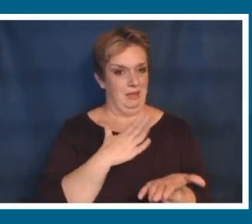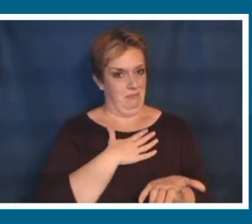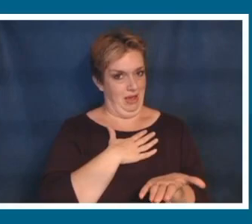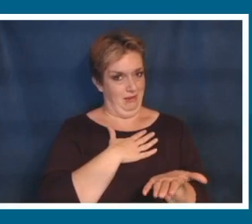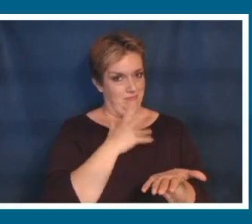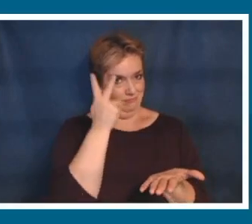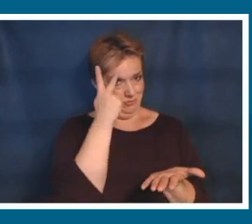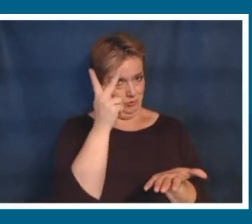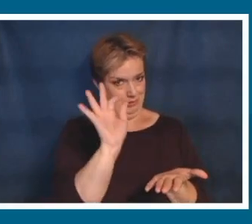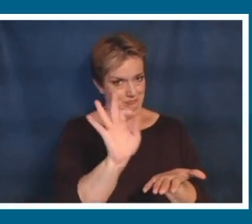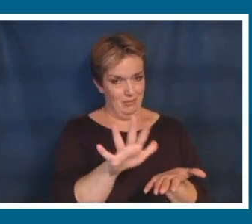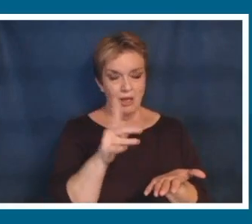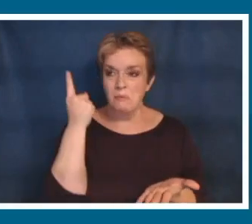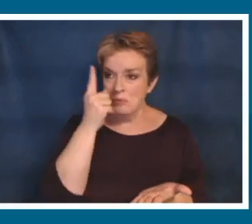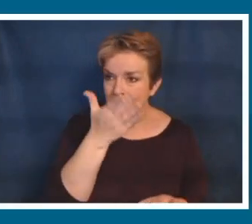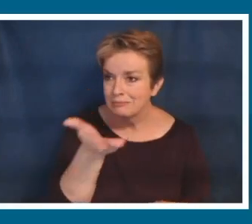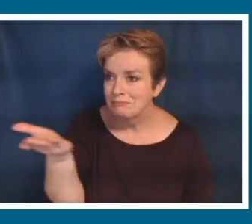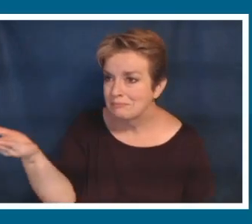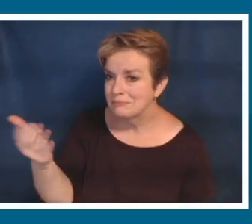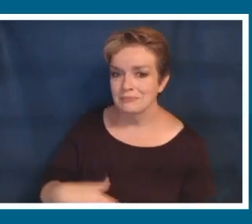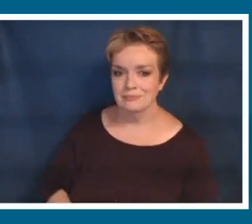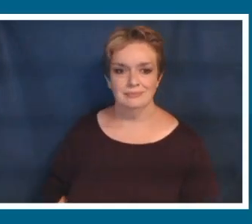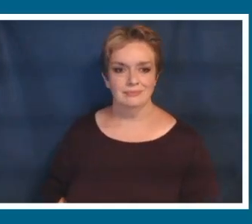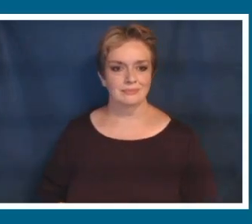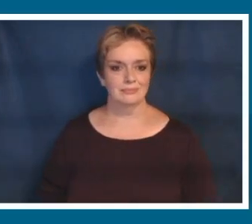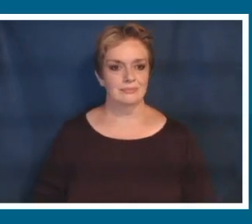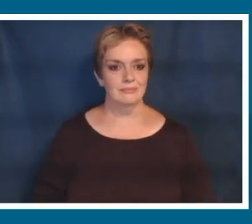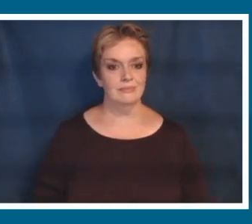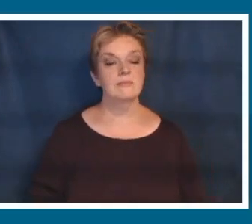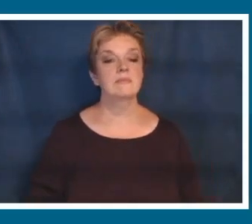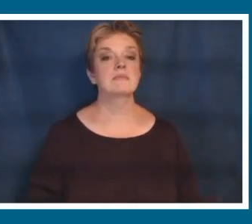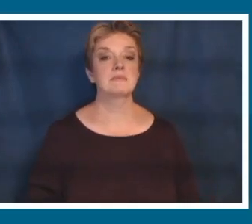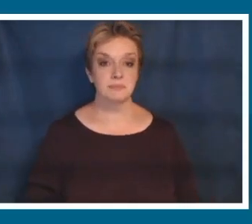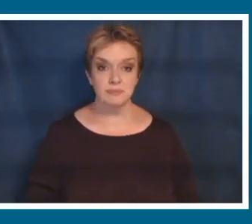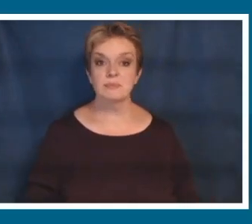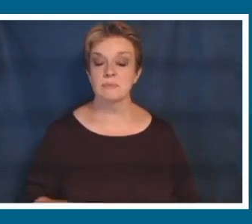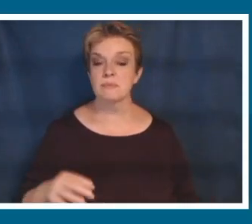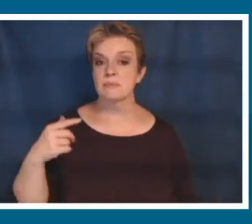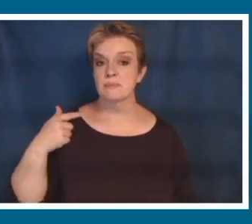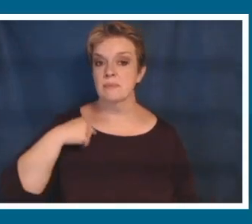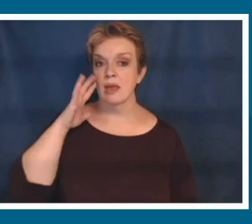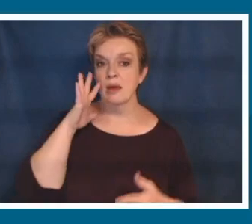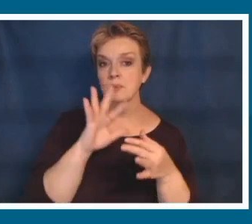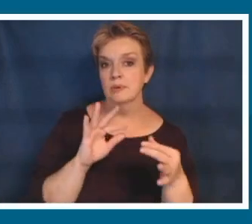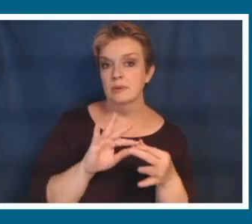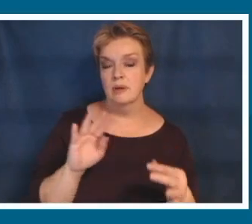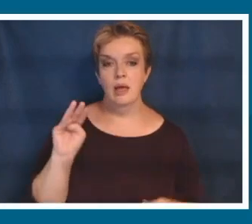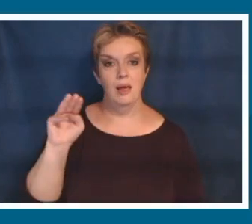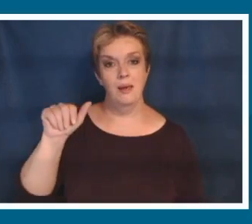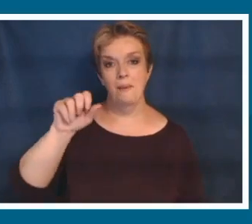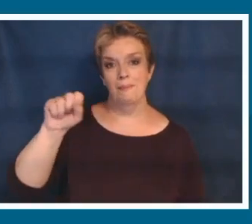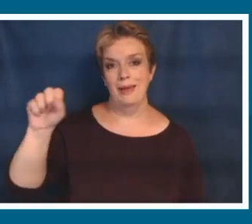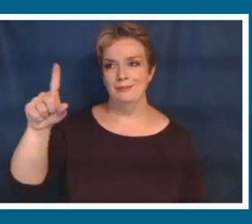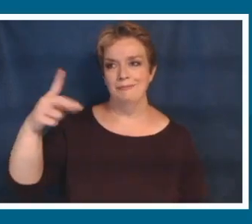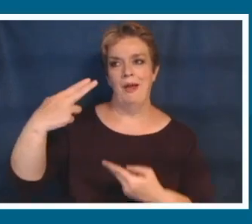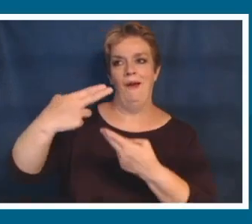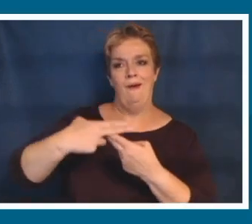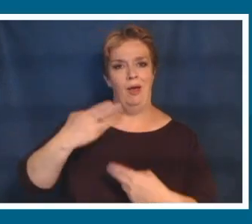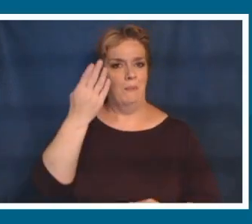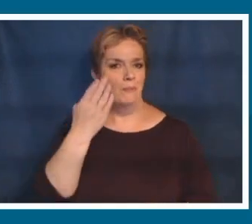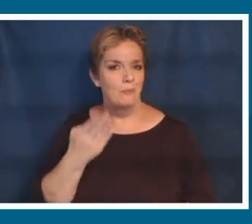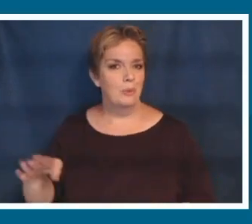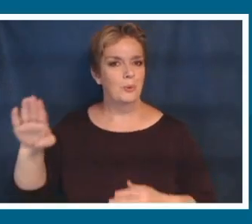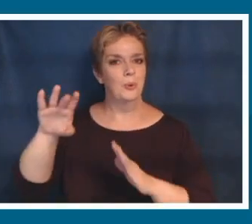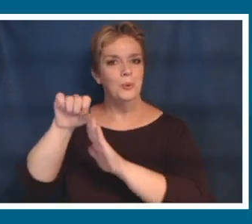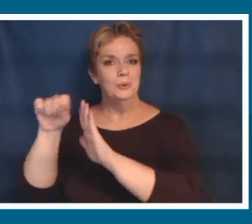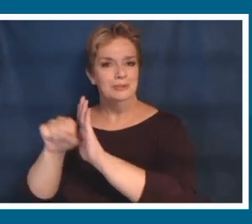I'll chime in. I think Massachusetts has a reputation for being a blue state, but I live in a